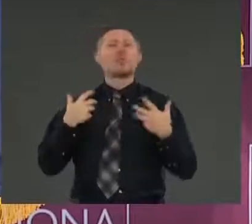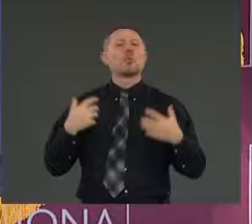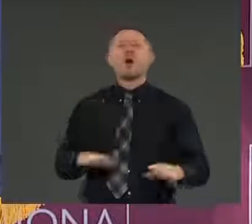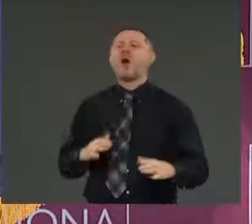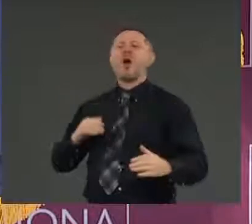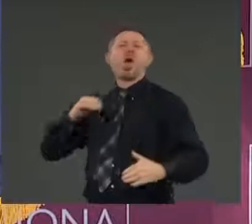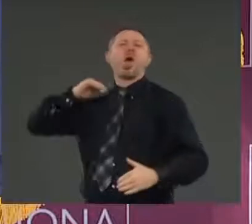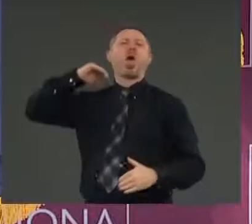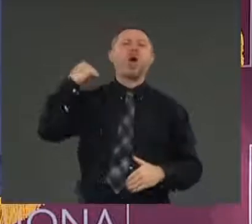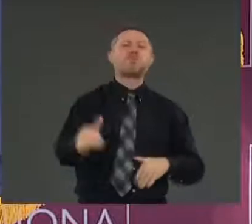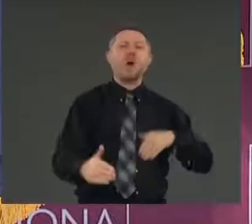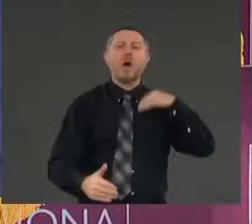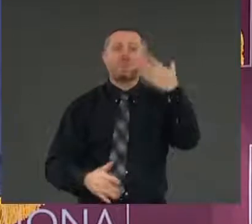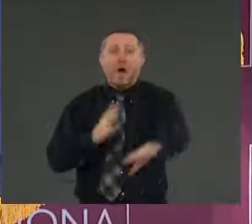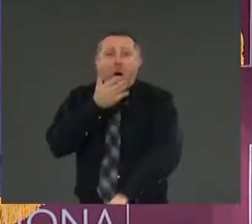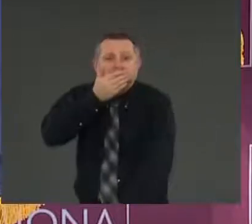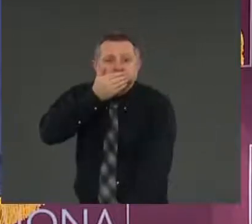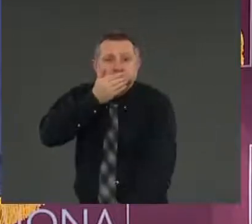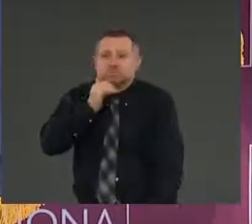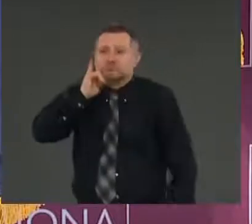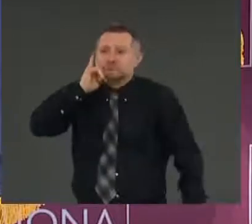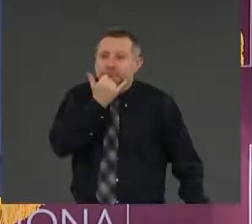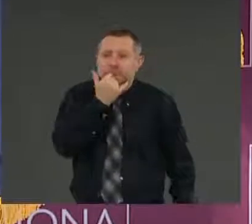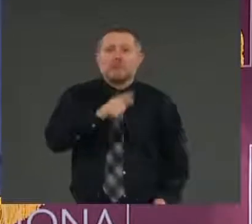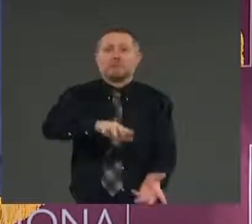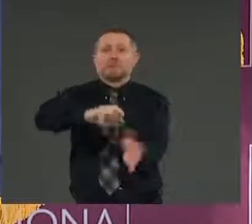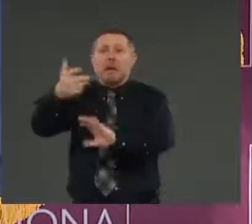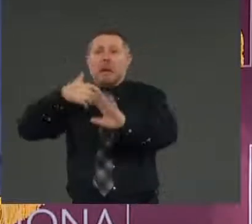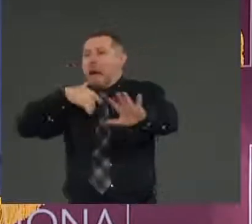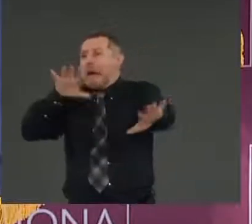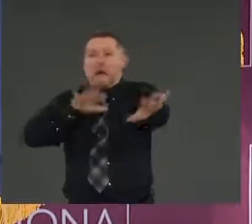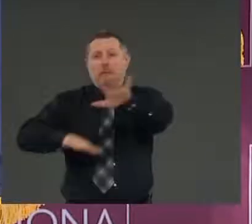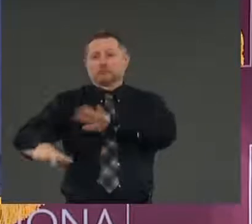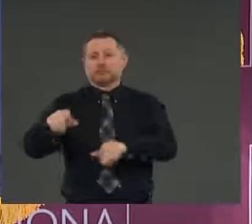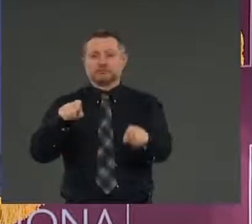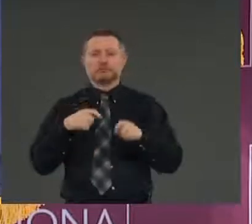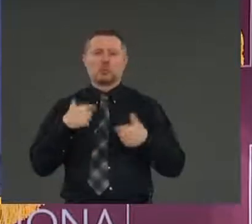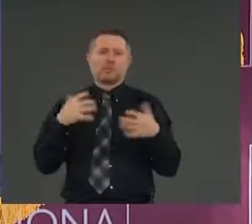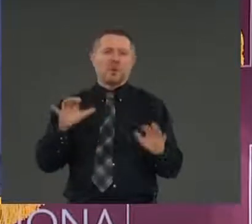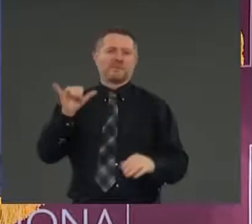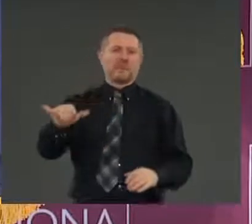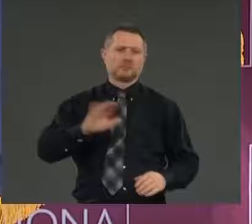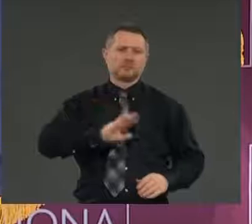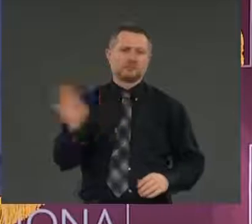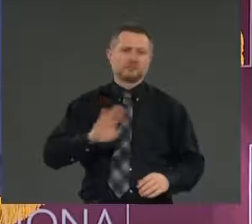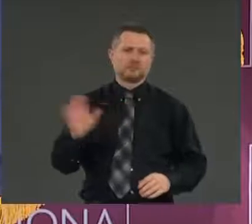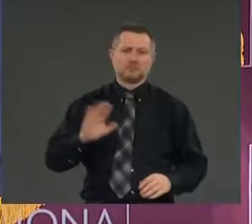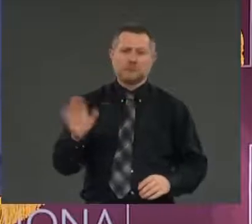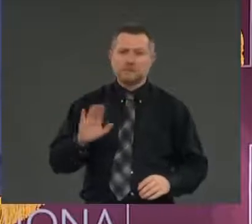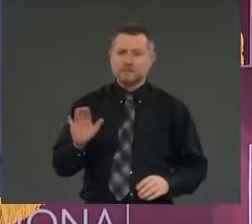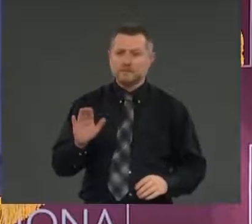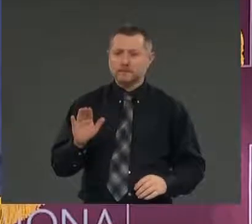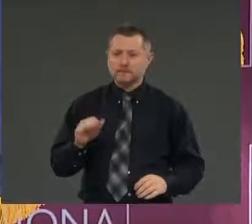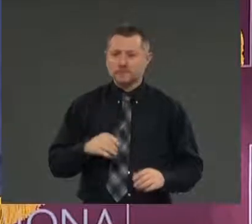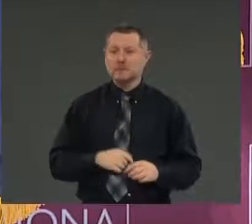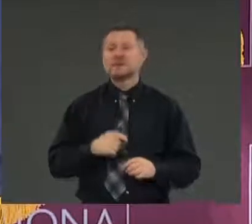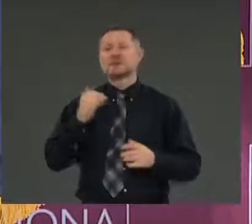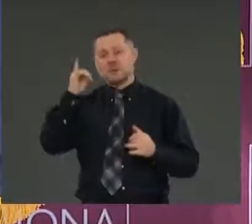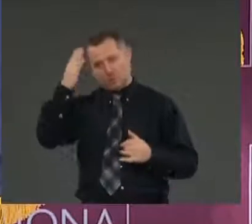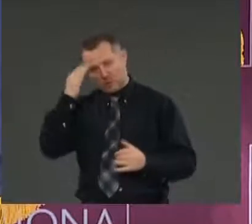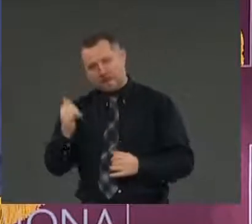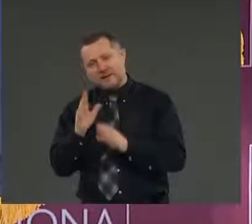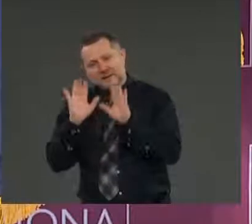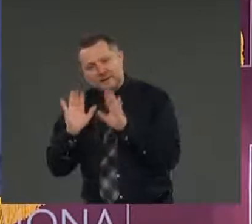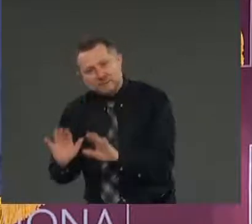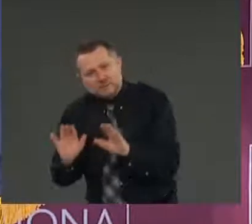step on a lily pad going across the morass, you will sink, and that's bad. So I